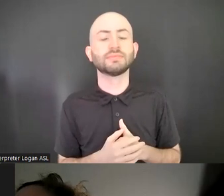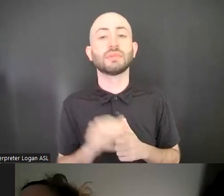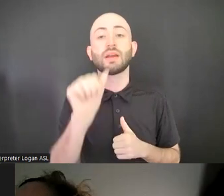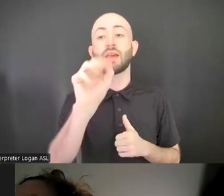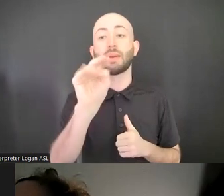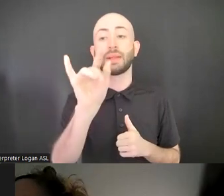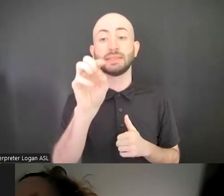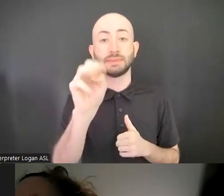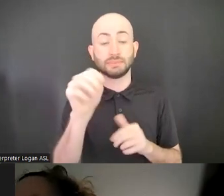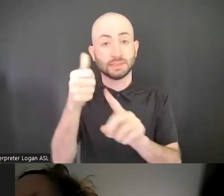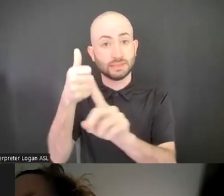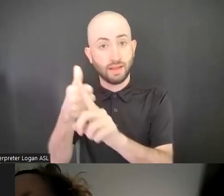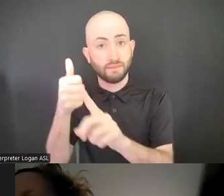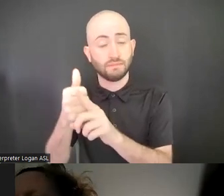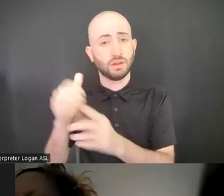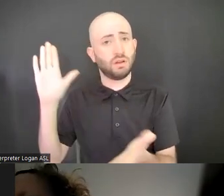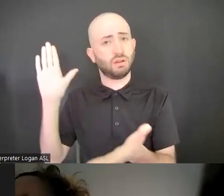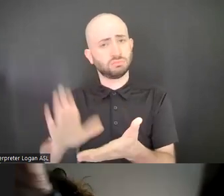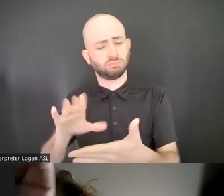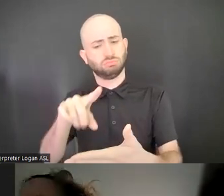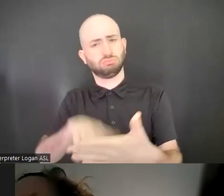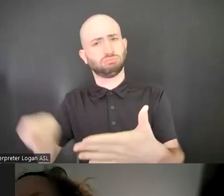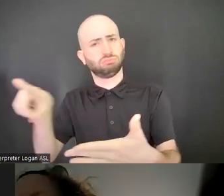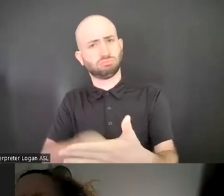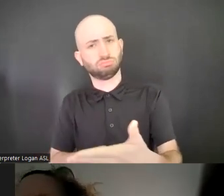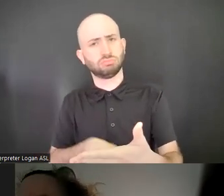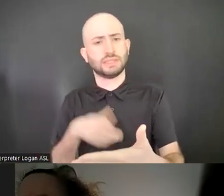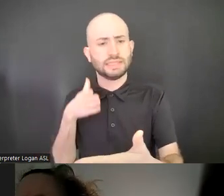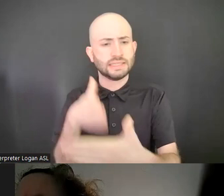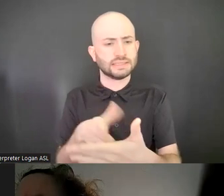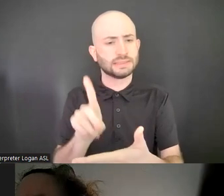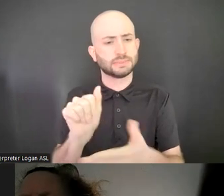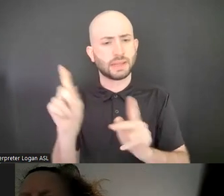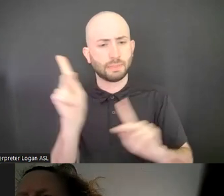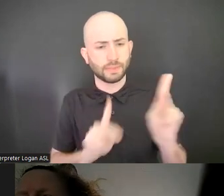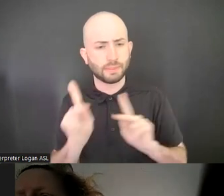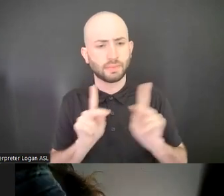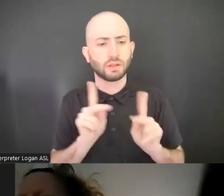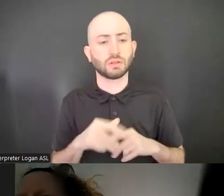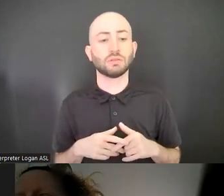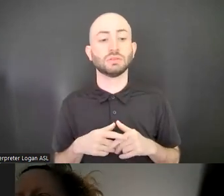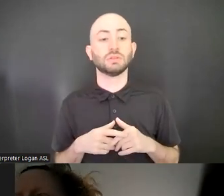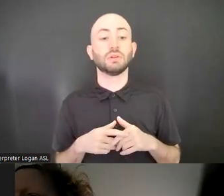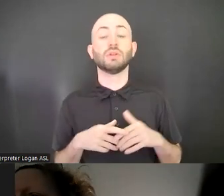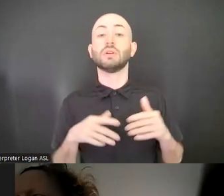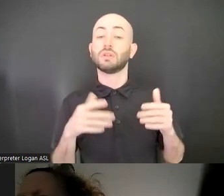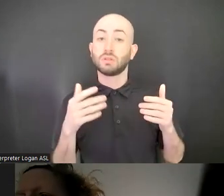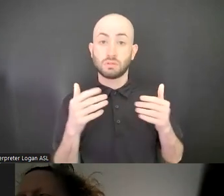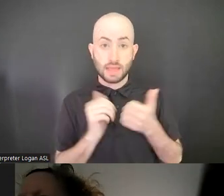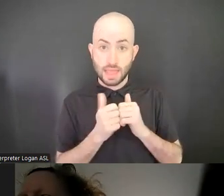social prejudice against people with disabilities based on the belief that having what is considered typical abilities is superior